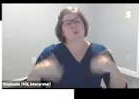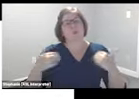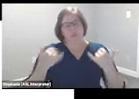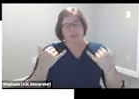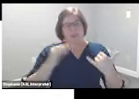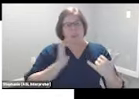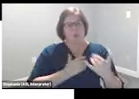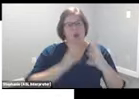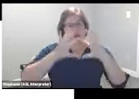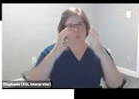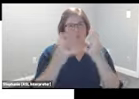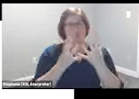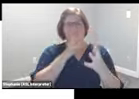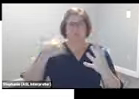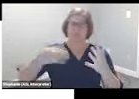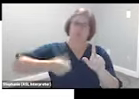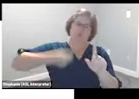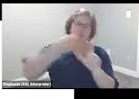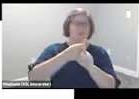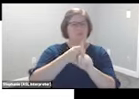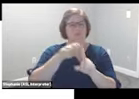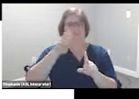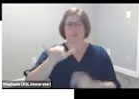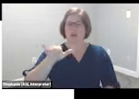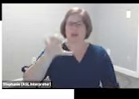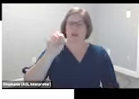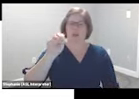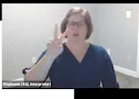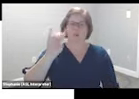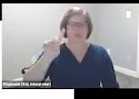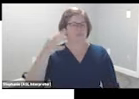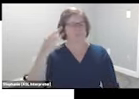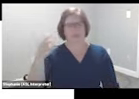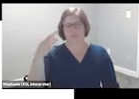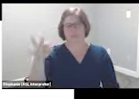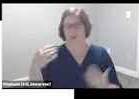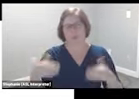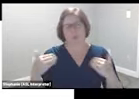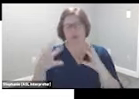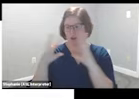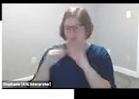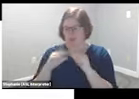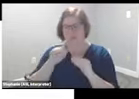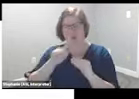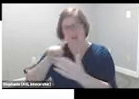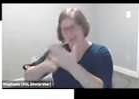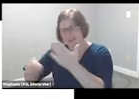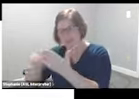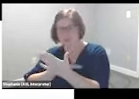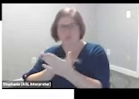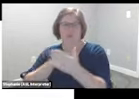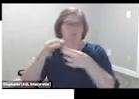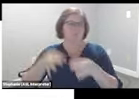COVID-19. And this is true in STEM. Scientific meetings have been canceled, postponed, or like this one, are entirely online